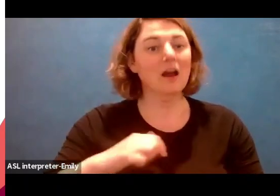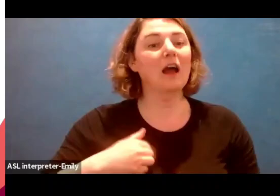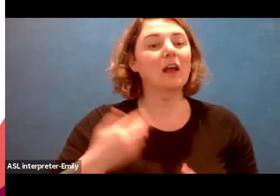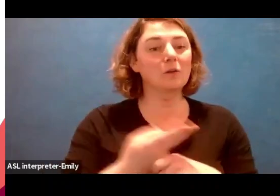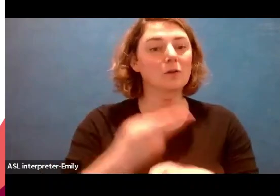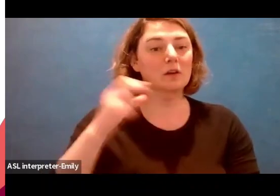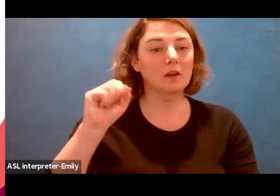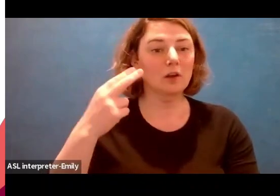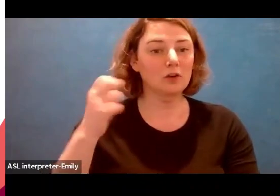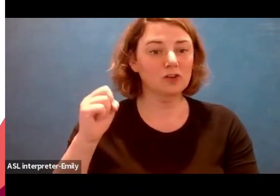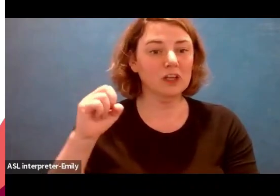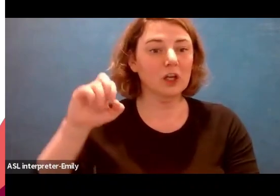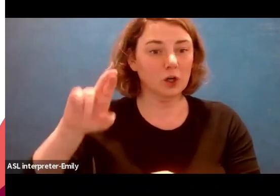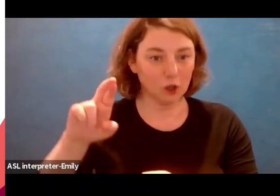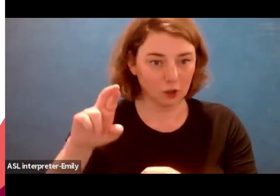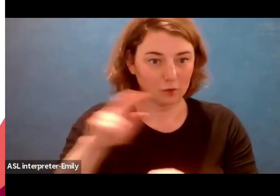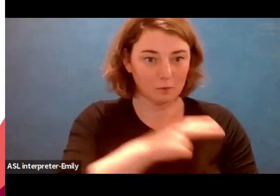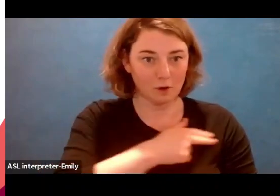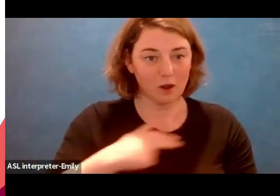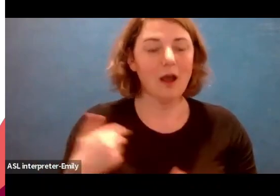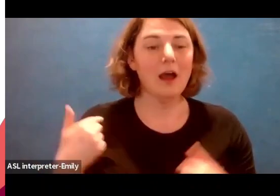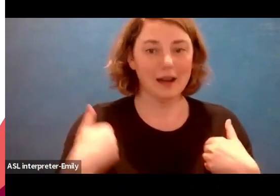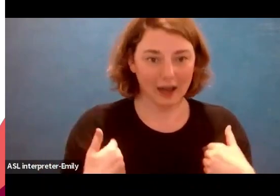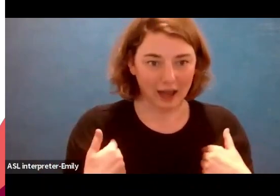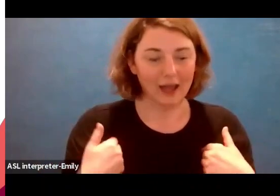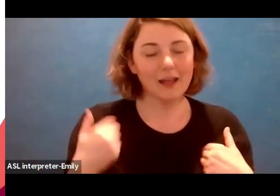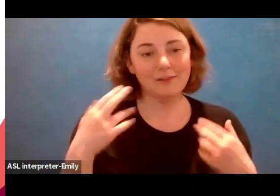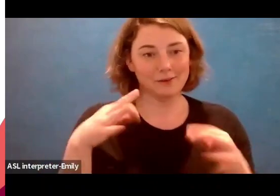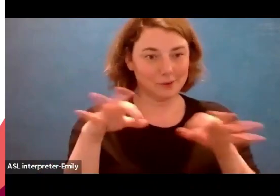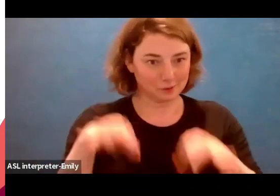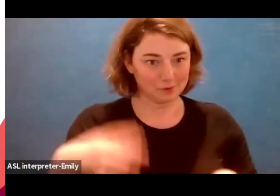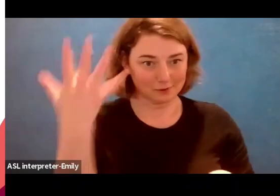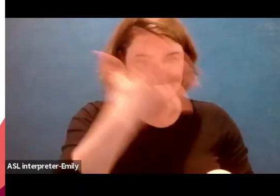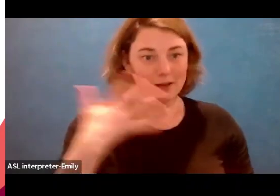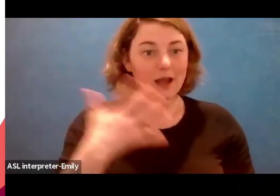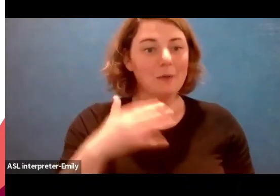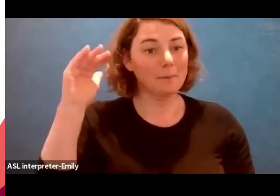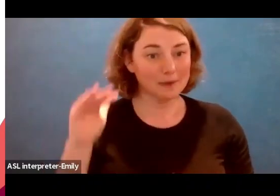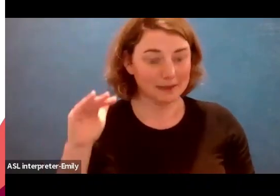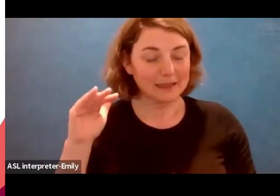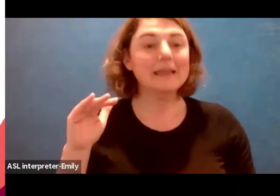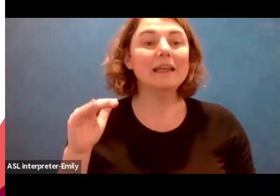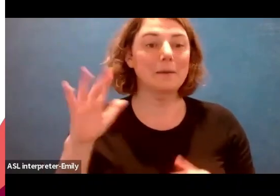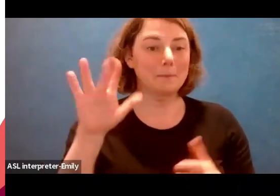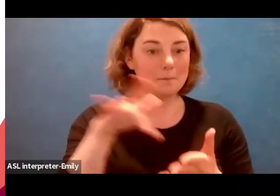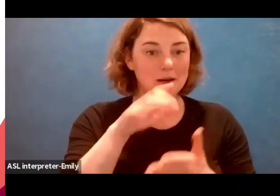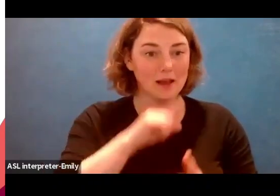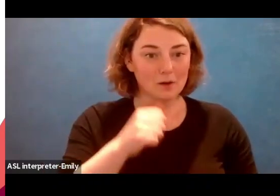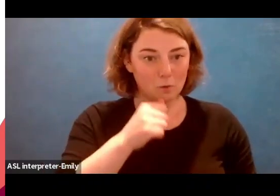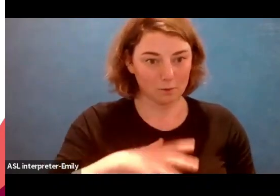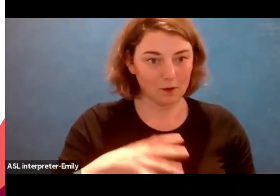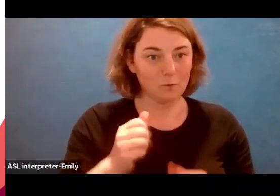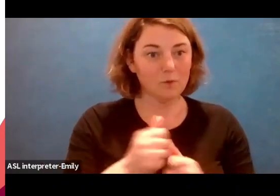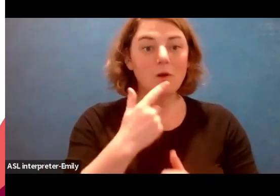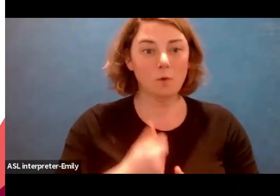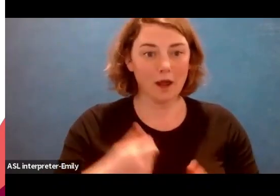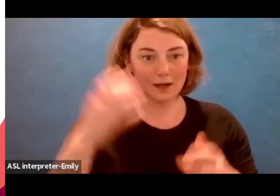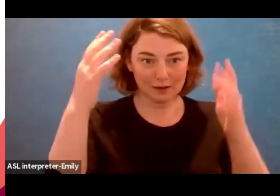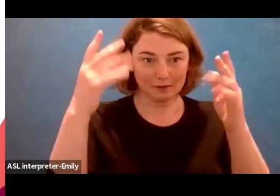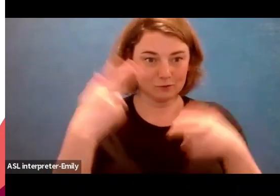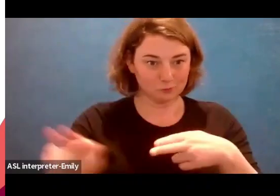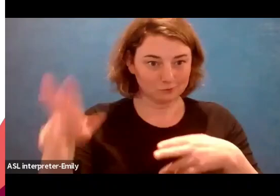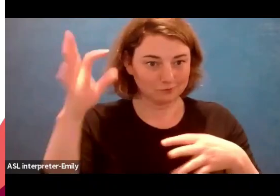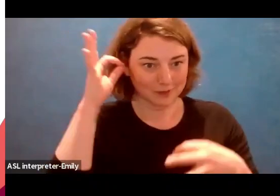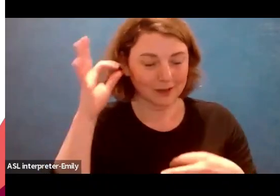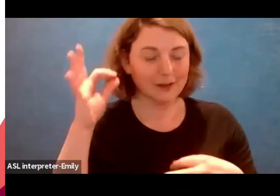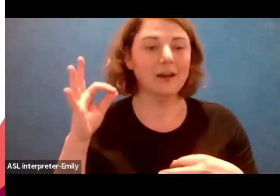way of physical description, I am a petite, middle-aged woman with a red pixie cut, wearing an olive sweater and a